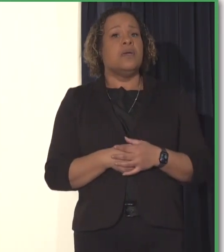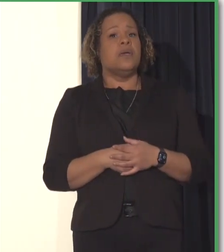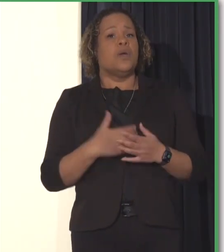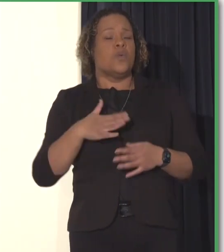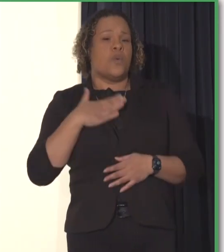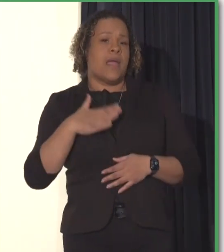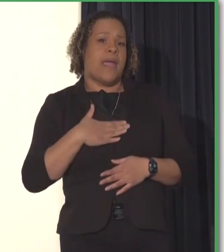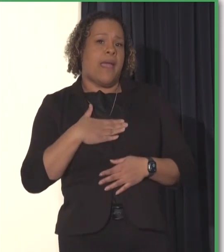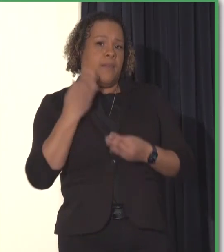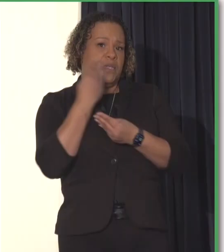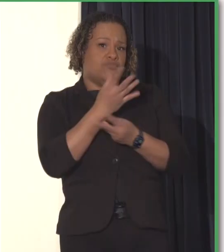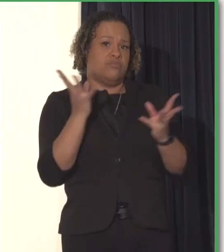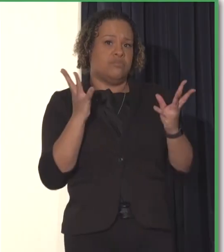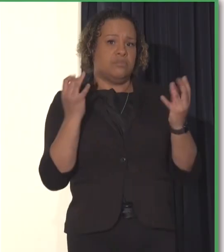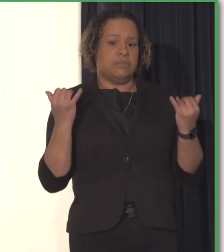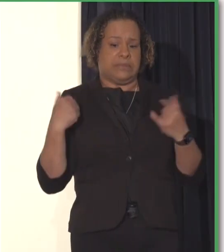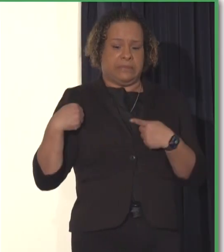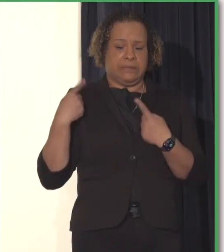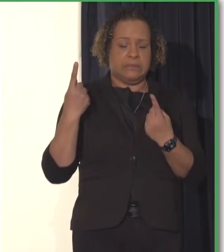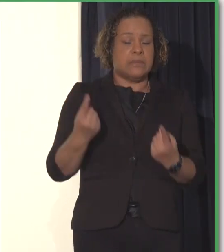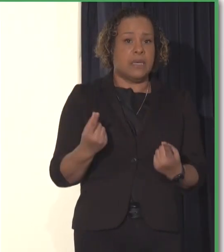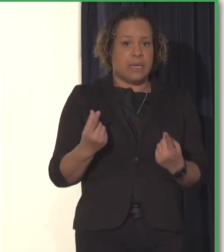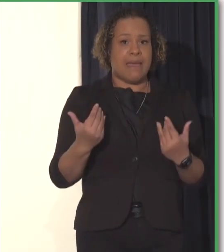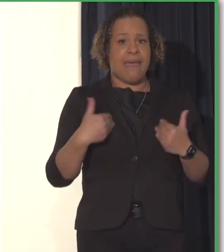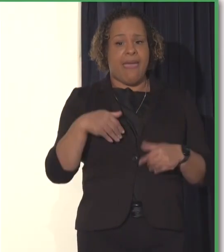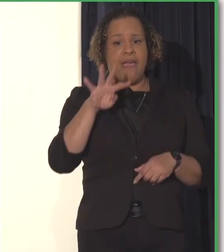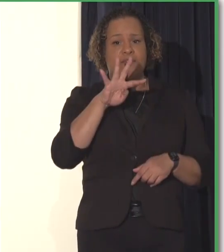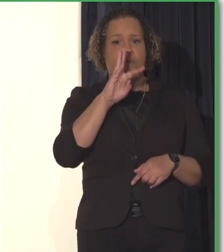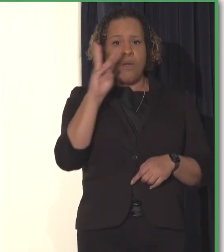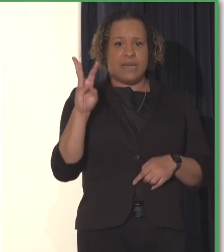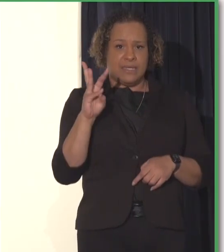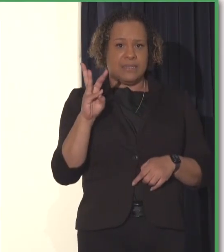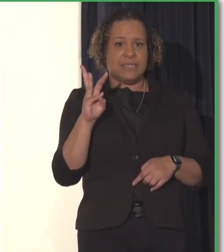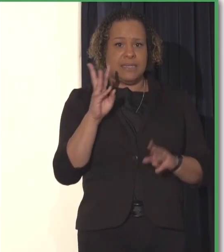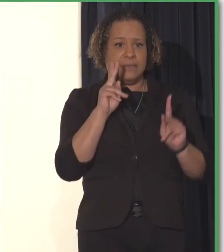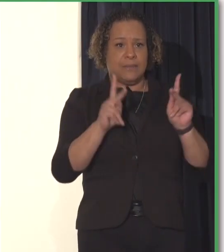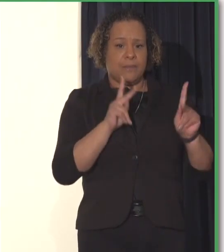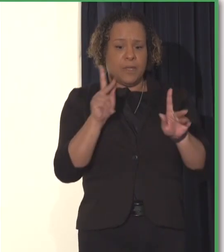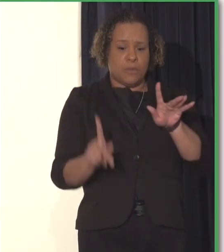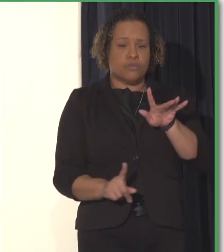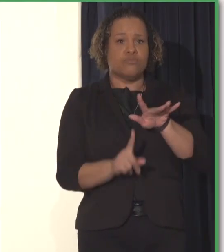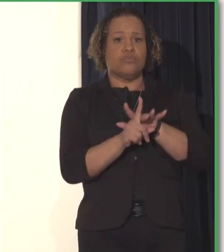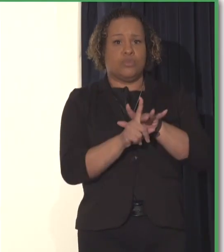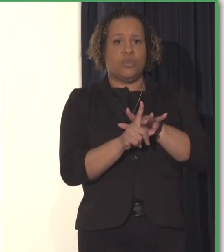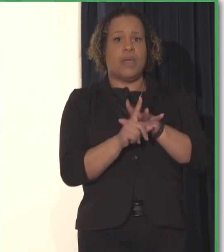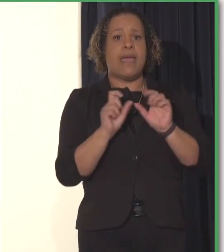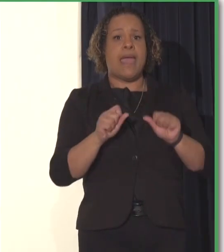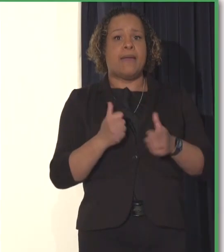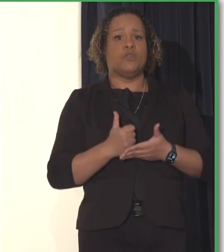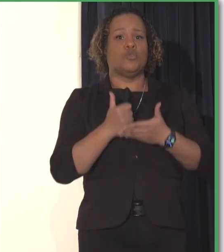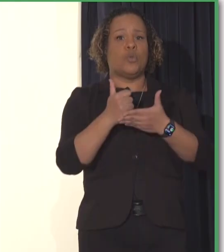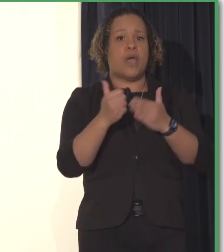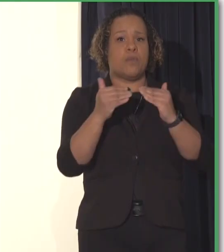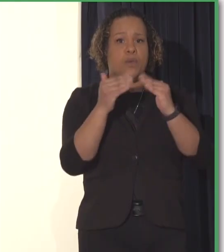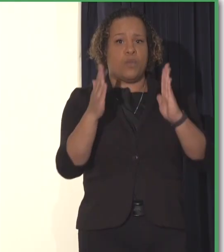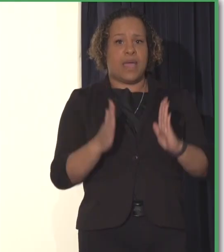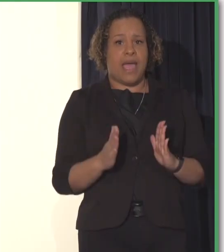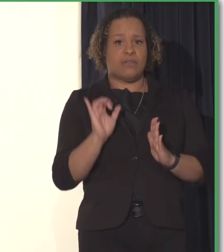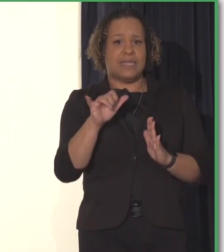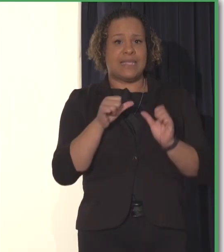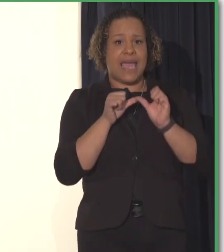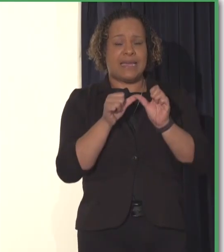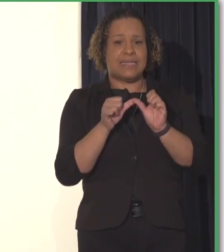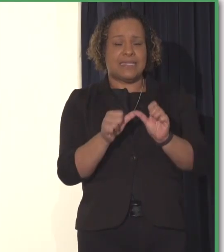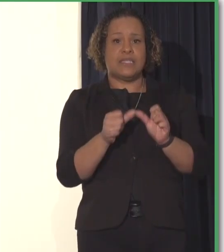had 46 individuals come into the police station and we were able to get them housing. Good. So that continues to go on as the